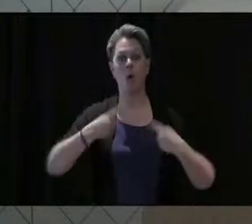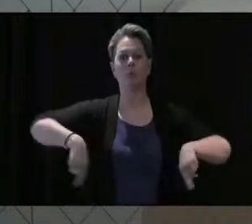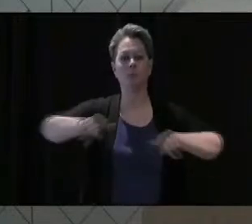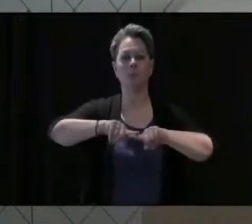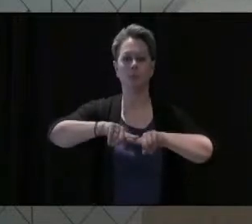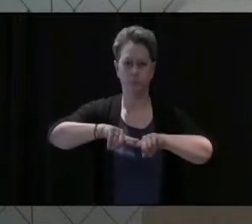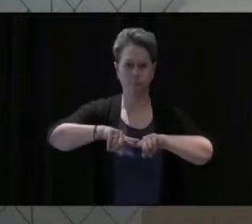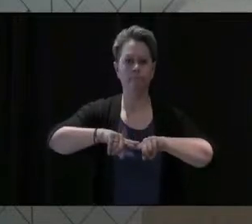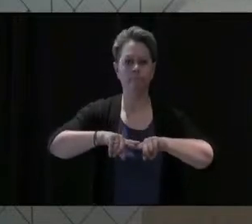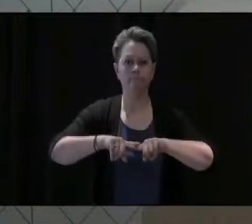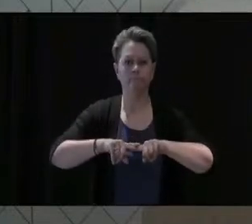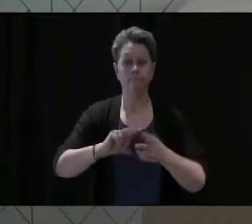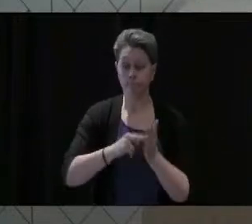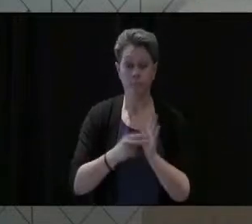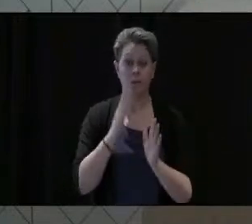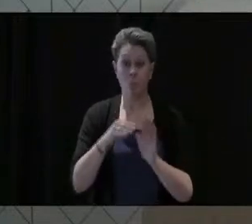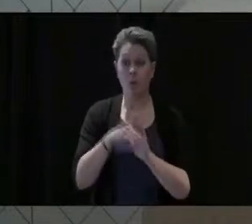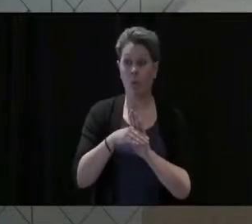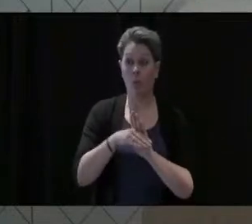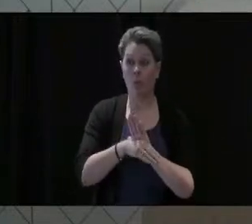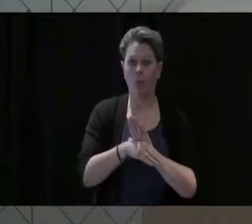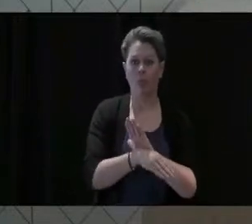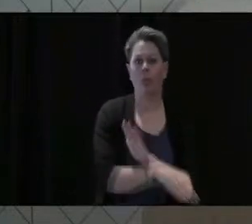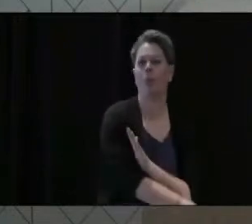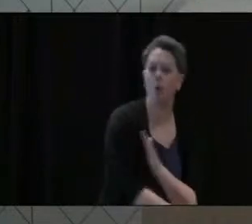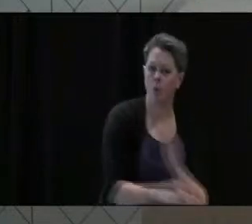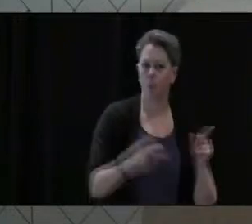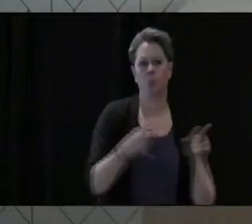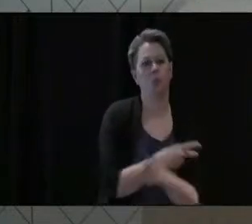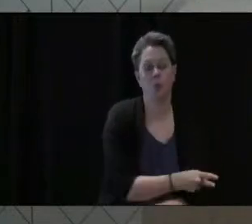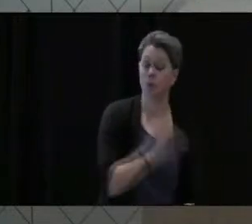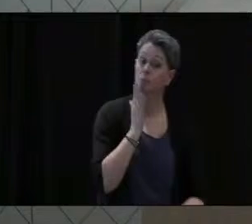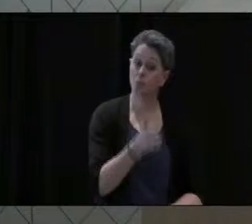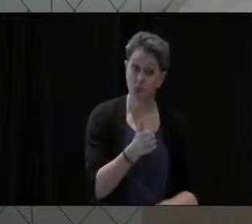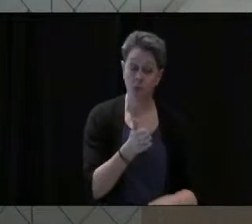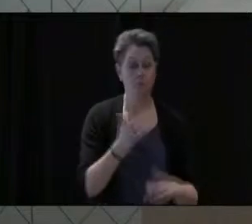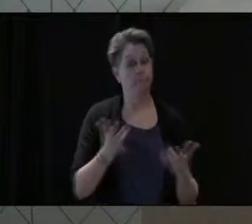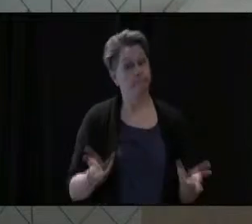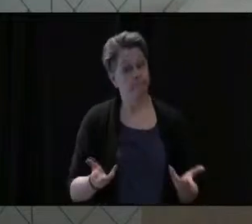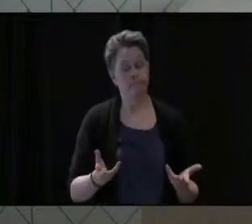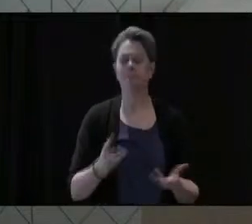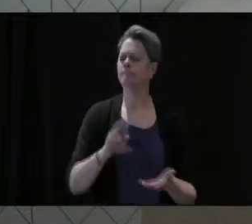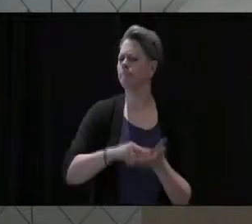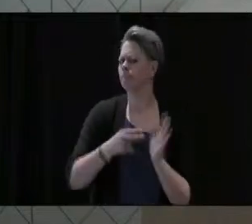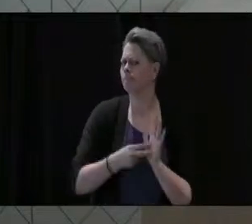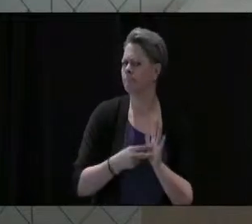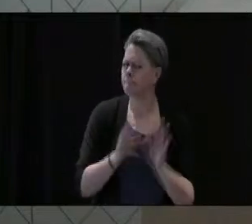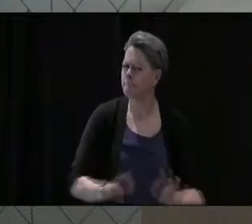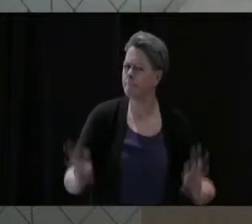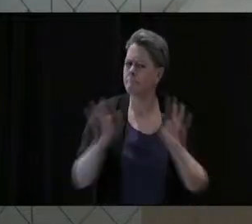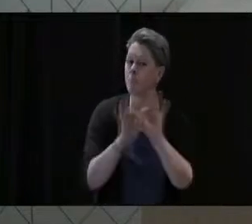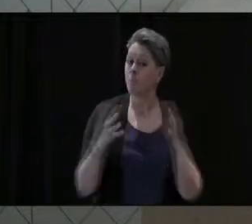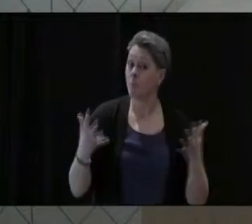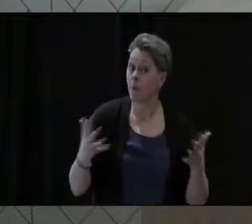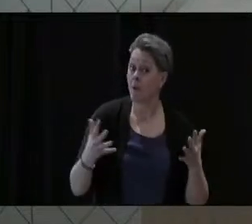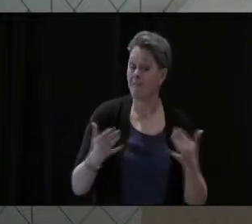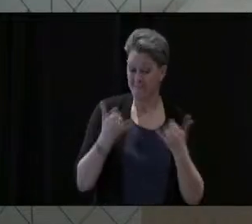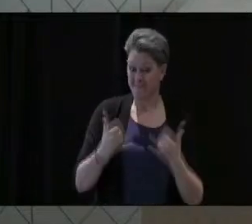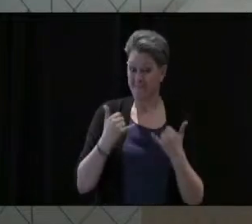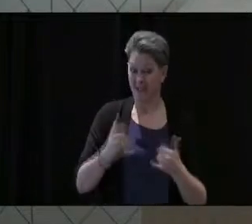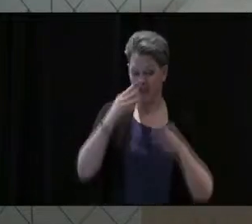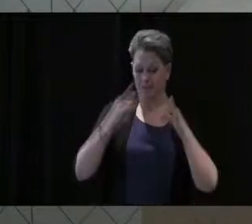The hole will get deeper if we do not begin year after year over the next